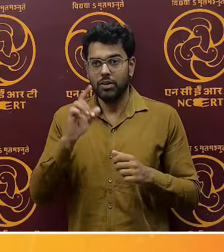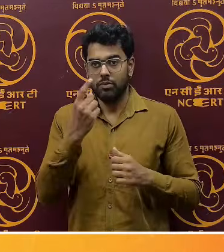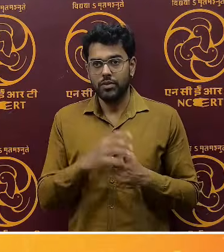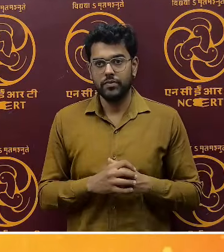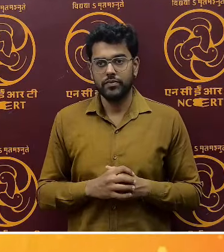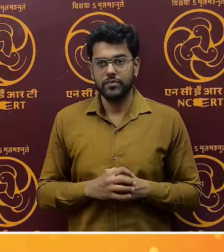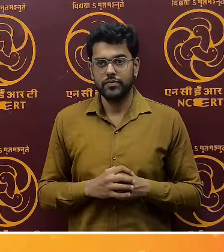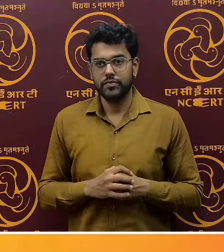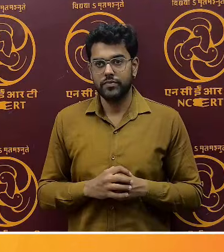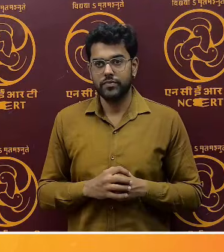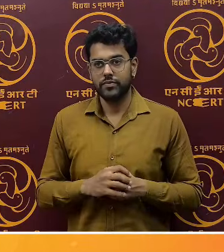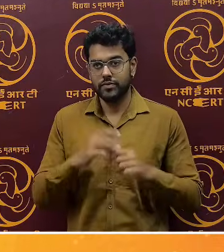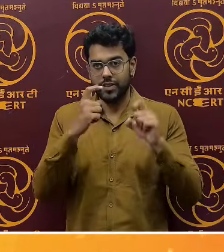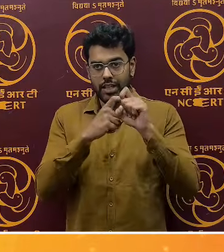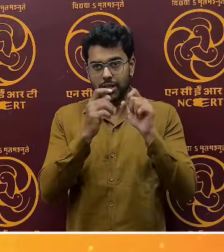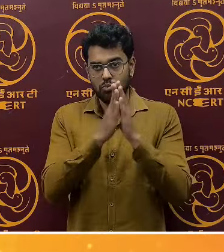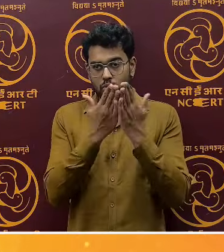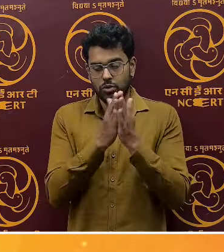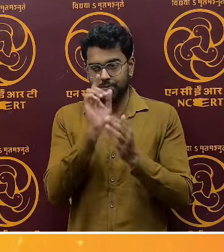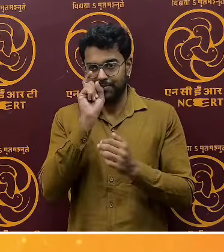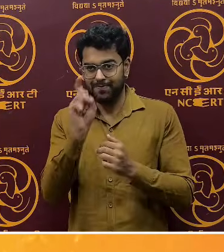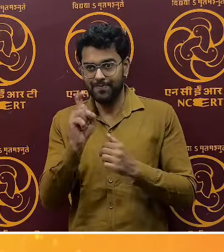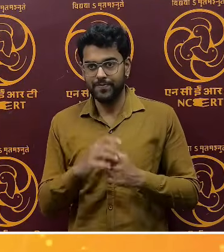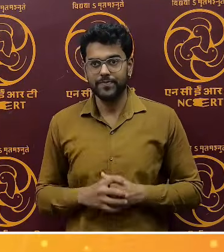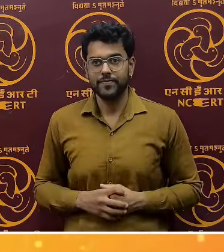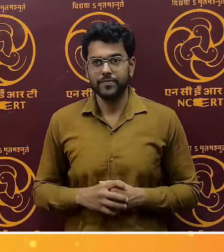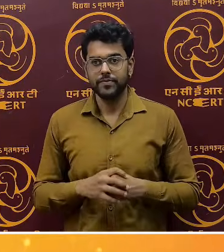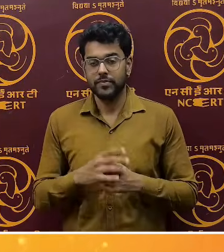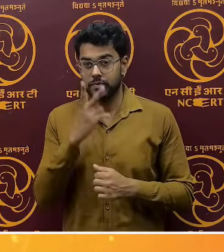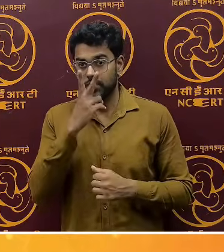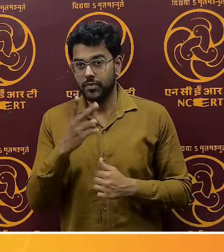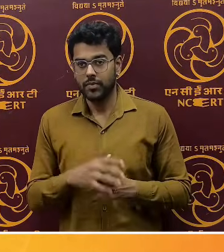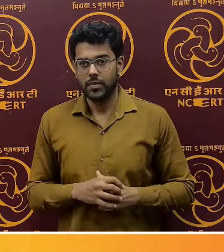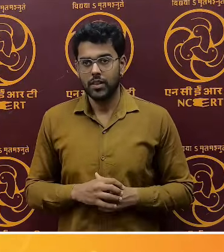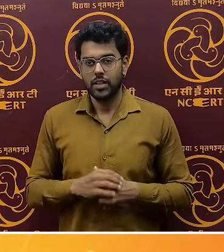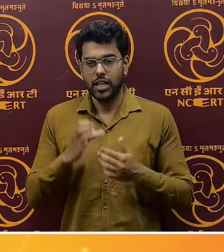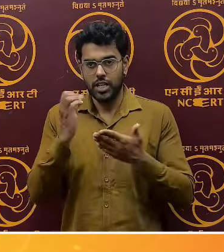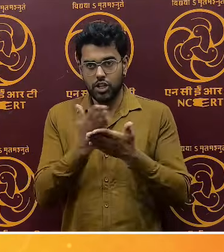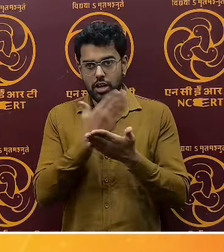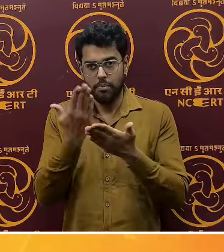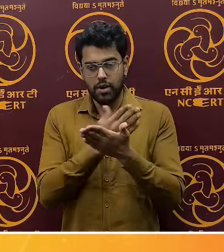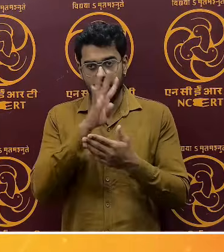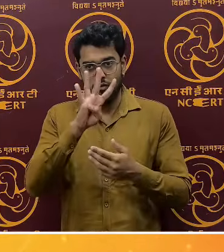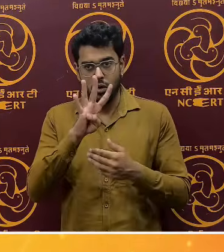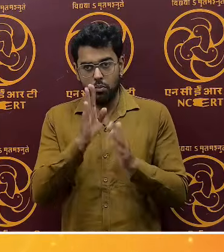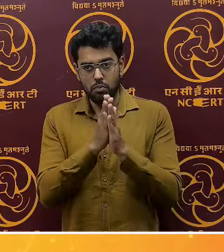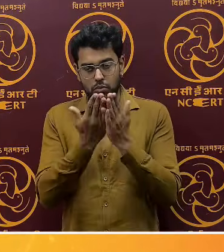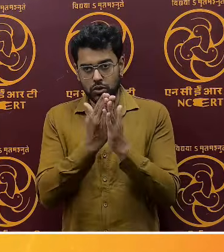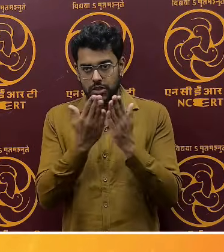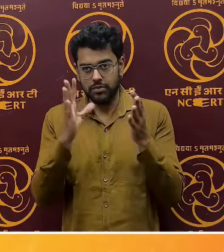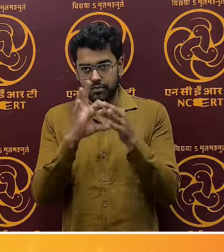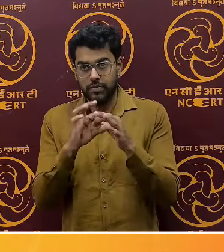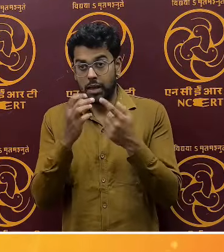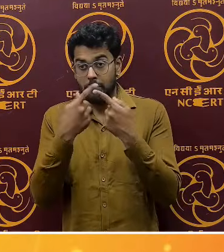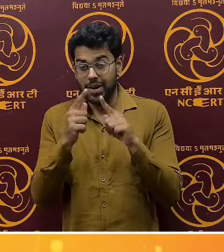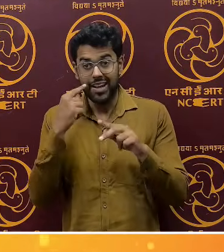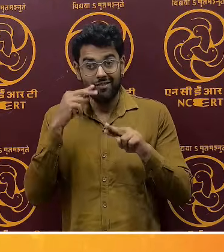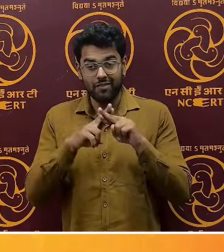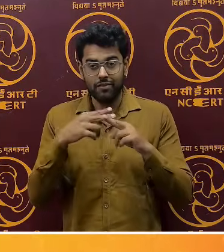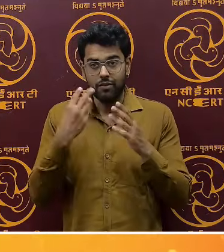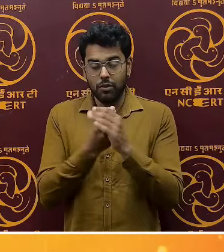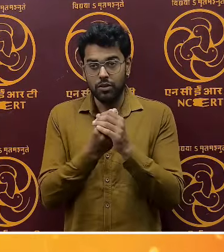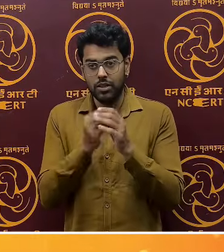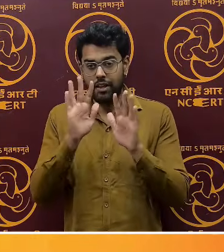this e-textbook. You can see this is chapter 4 of textbook. But if we have a